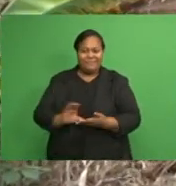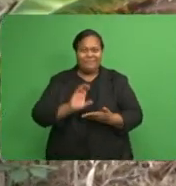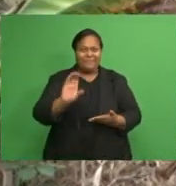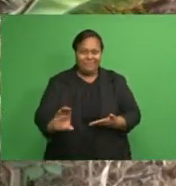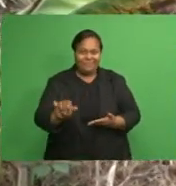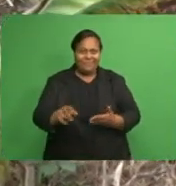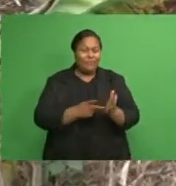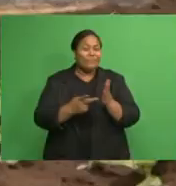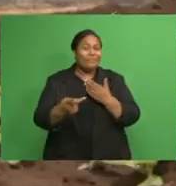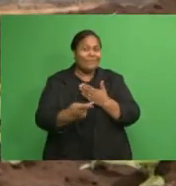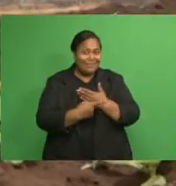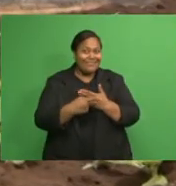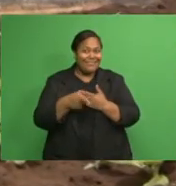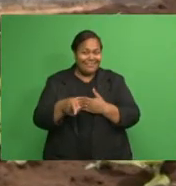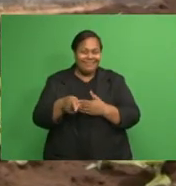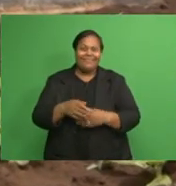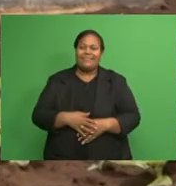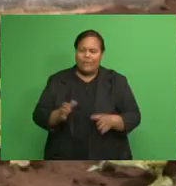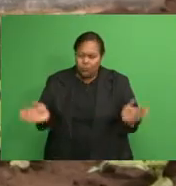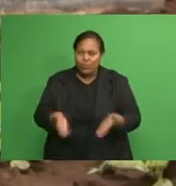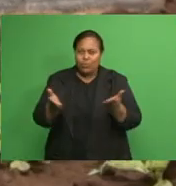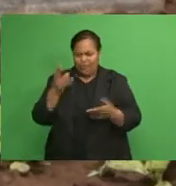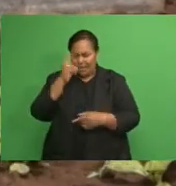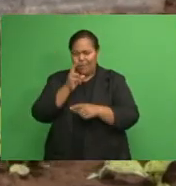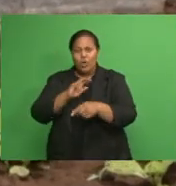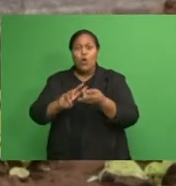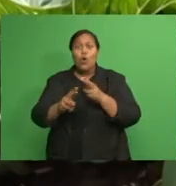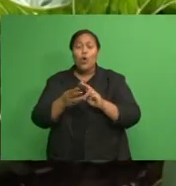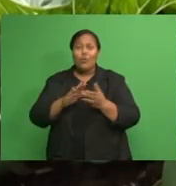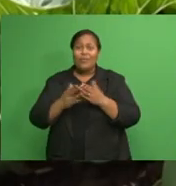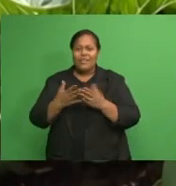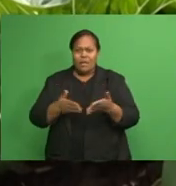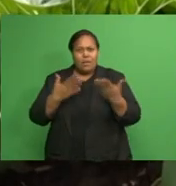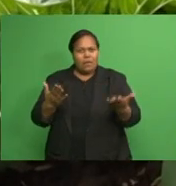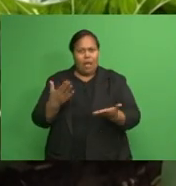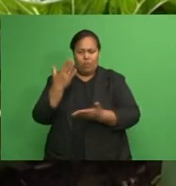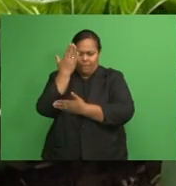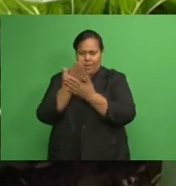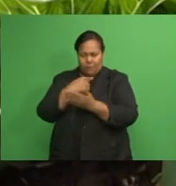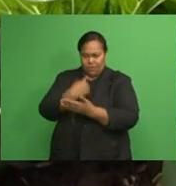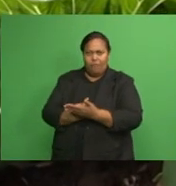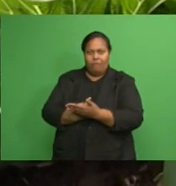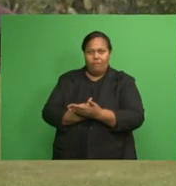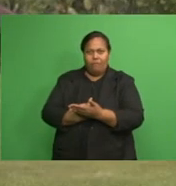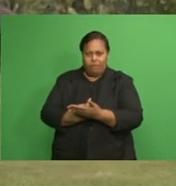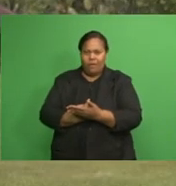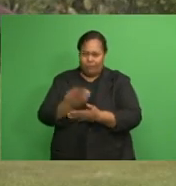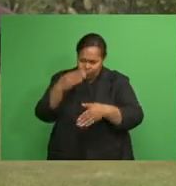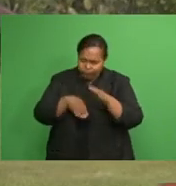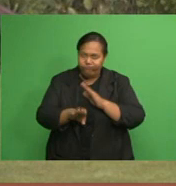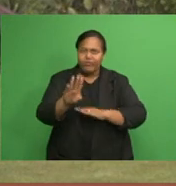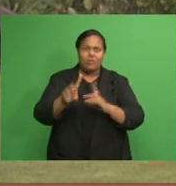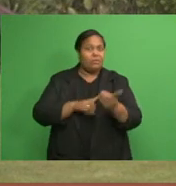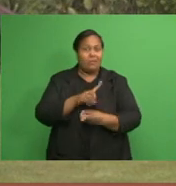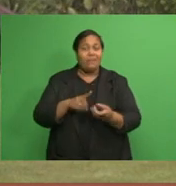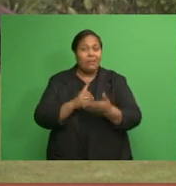Fiji Pro-Resilience Project has enabled communities to learn to be self-reliant and resilient in times of disasters. Rather than waiting